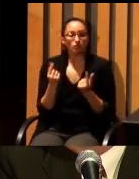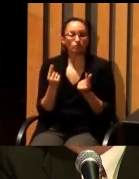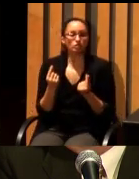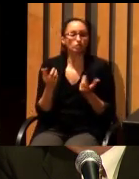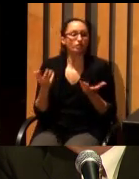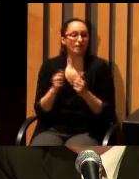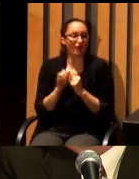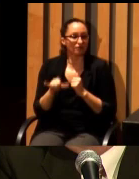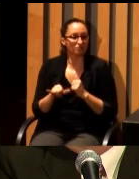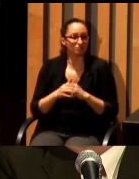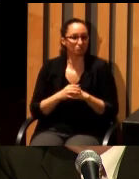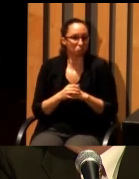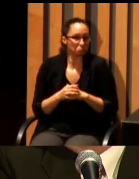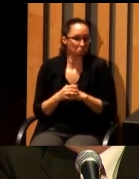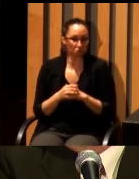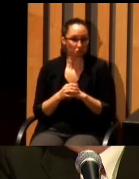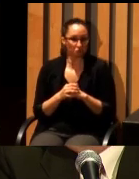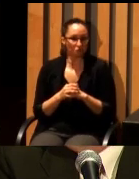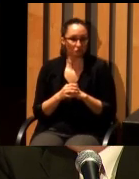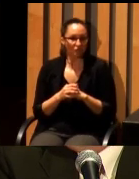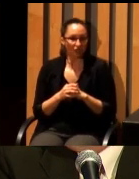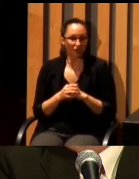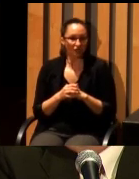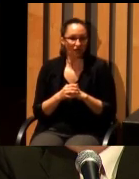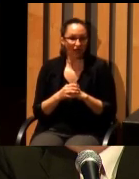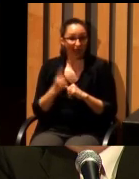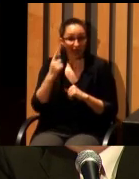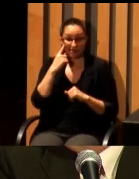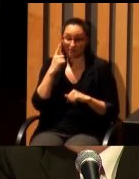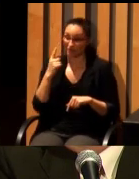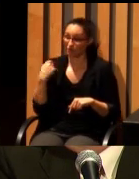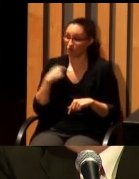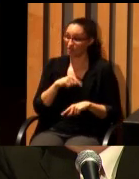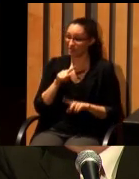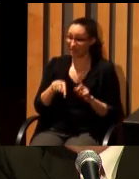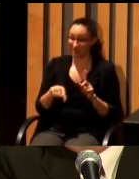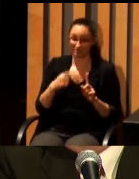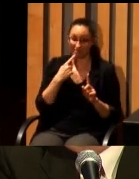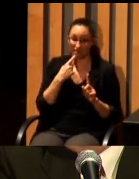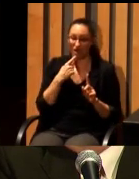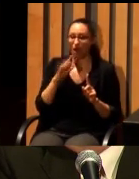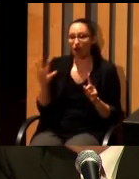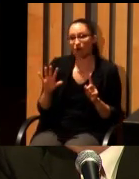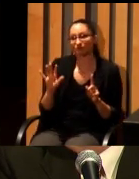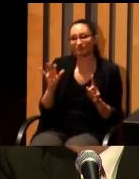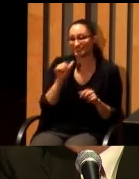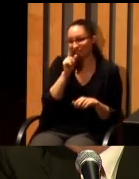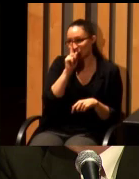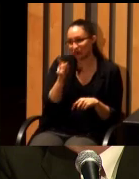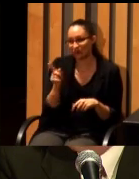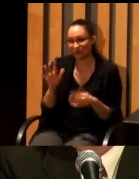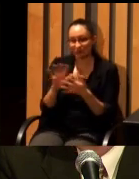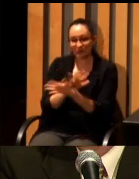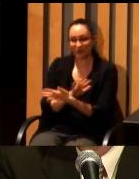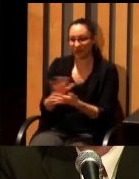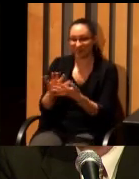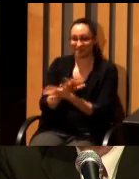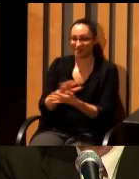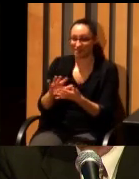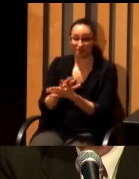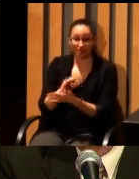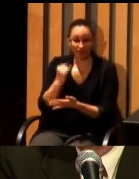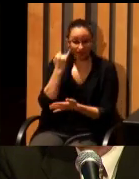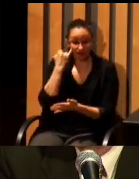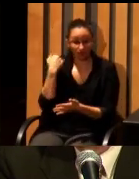question, but I don't think we seriously can claim anymore that it isn't true, and to the extent we don't acknowledge it, we're